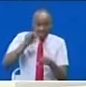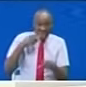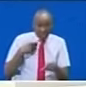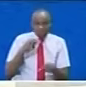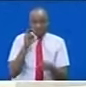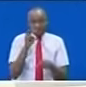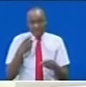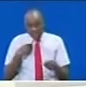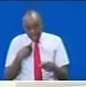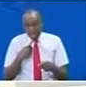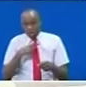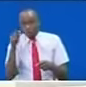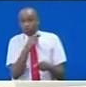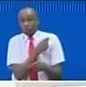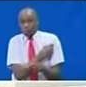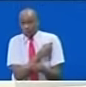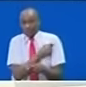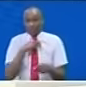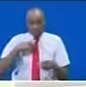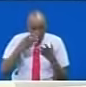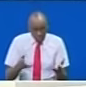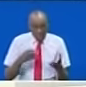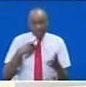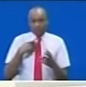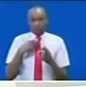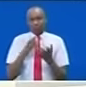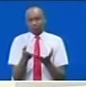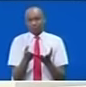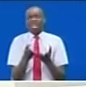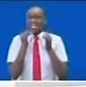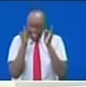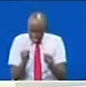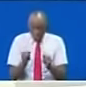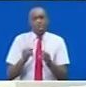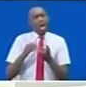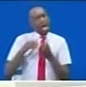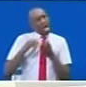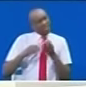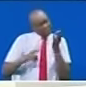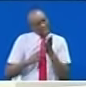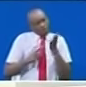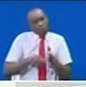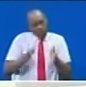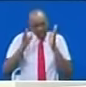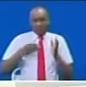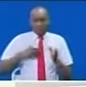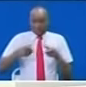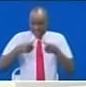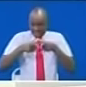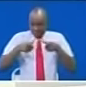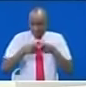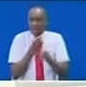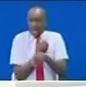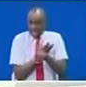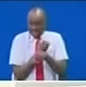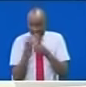their gynecologist for regular checkup or screening. A new advanced method of testing cervical cancer has been introduced in the